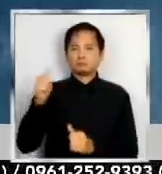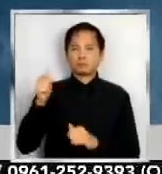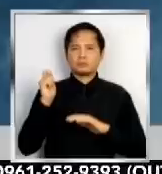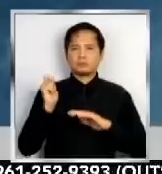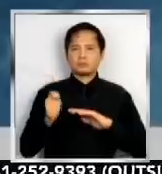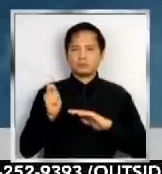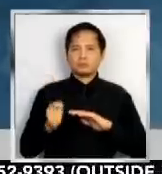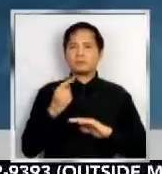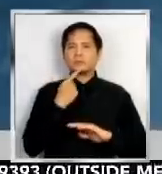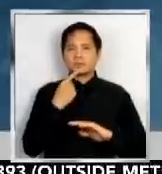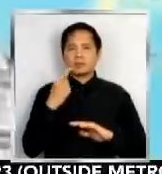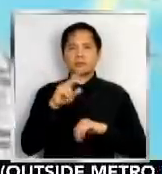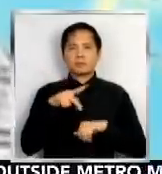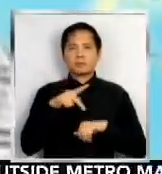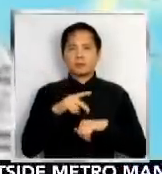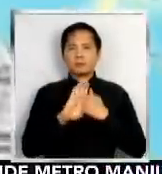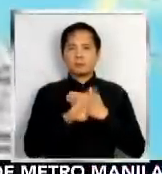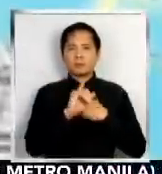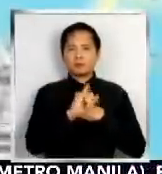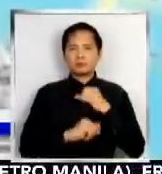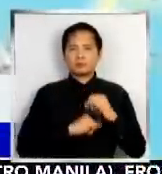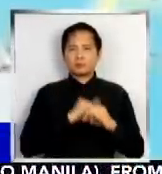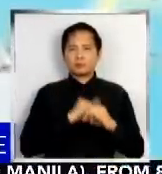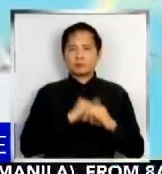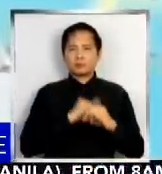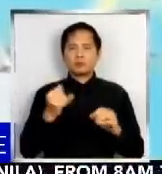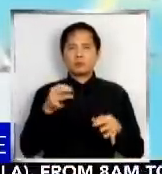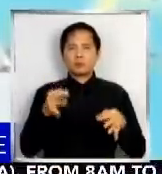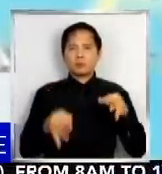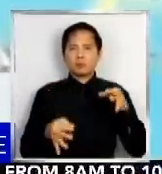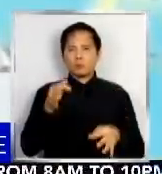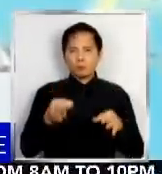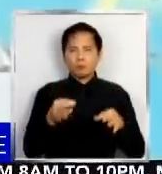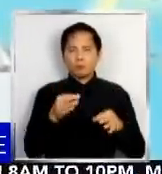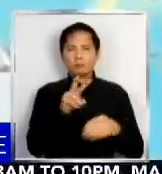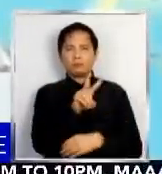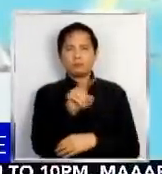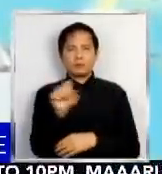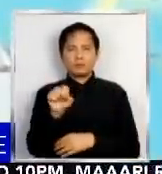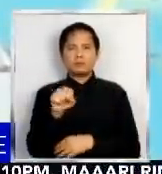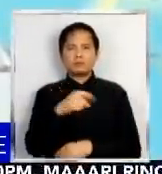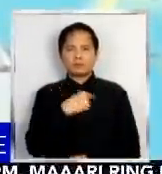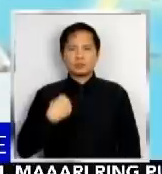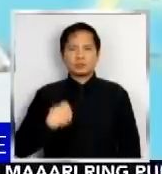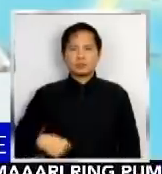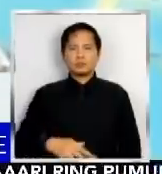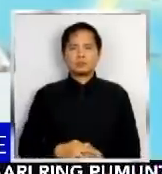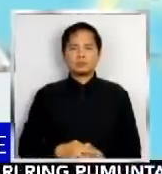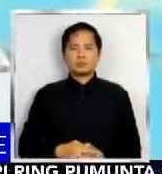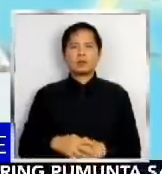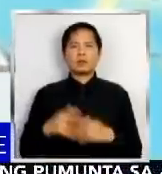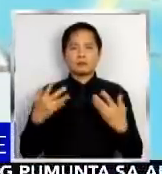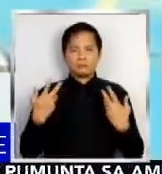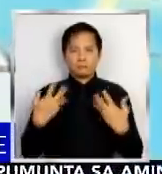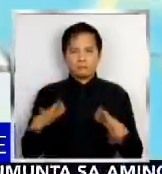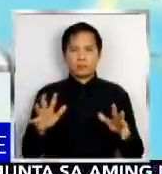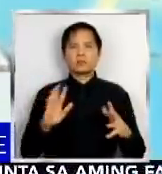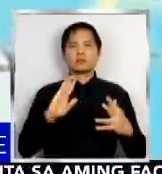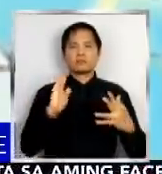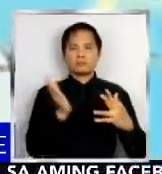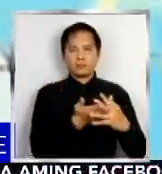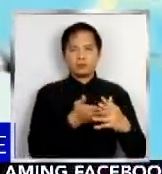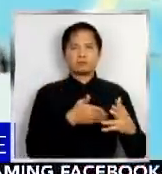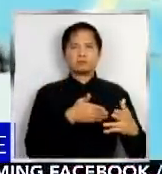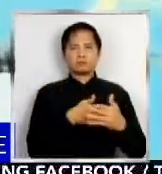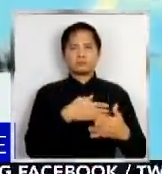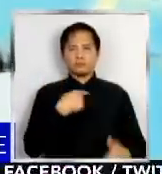panagutin ang China. We have filed an arbitration case. China did not declare war against us. If